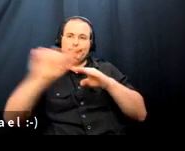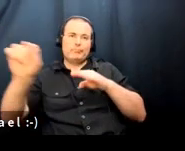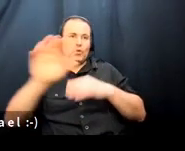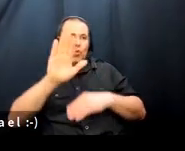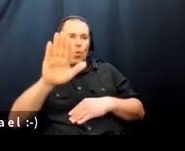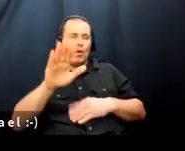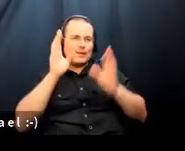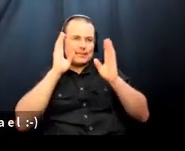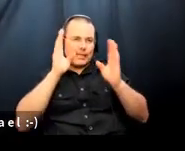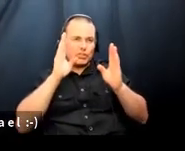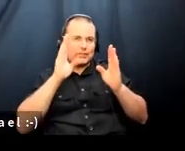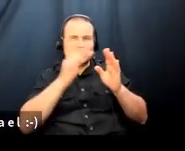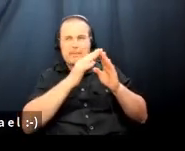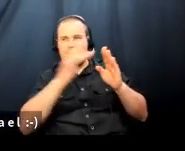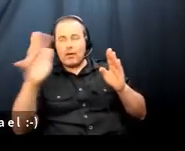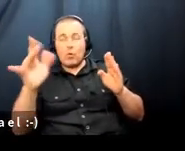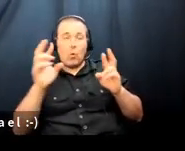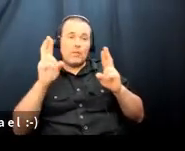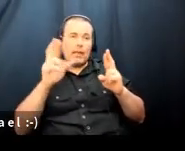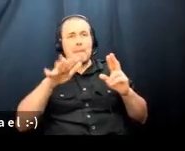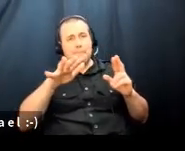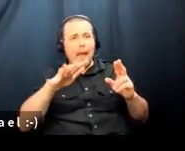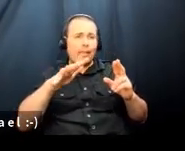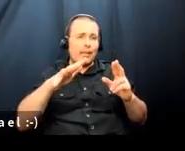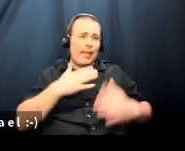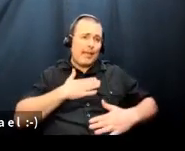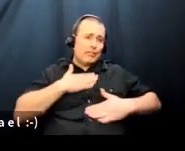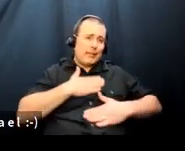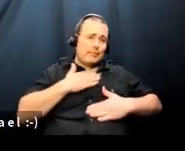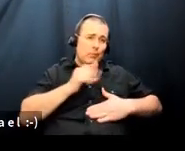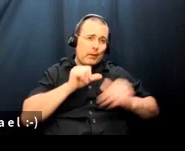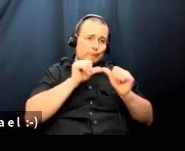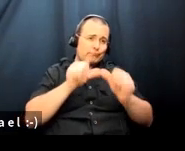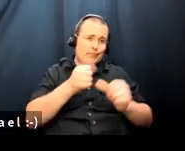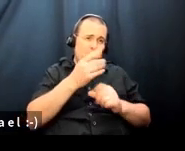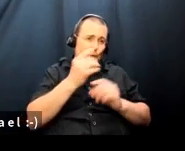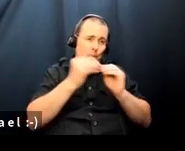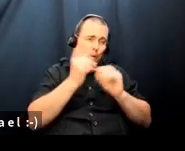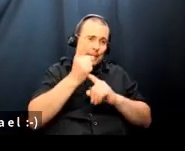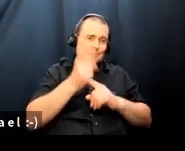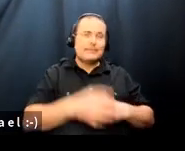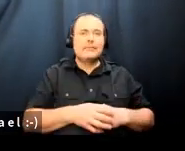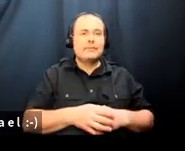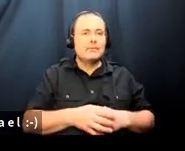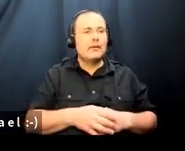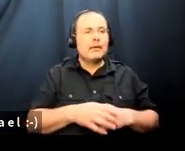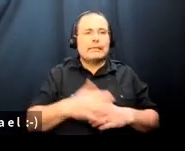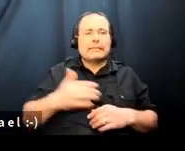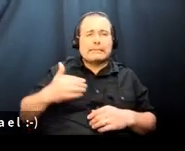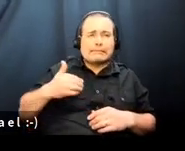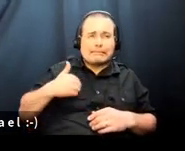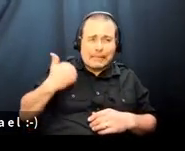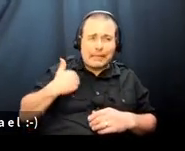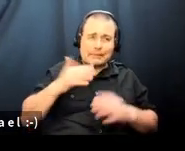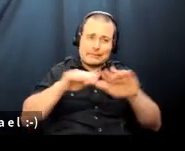least mildly entertaining so that I can keep you for a few more minutes. Limit screen times in little kids, because